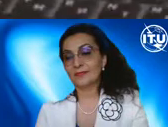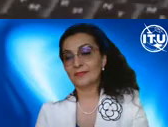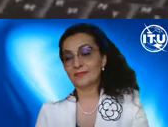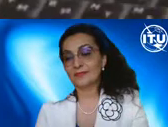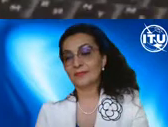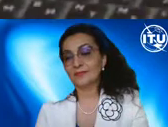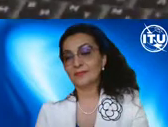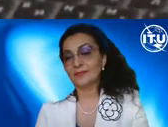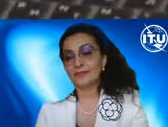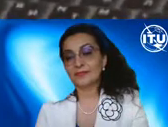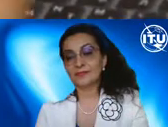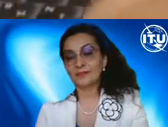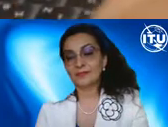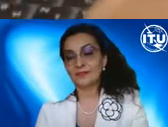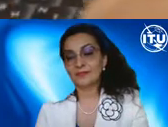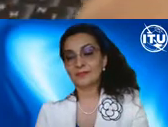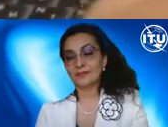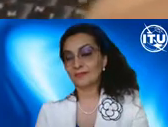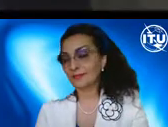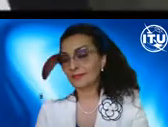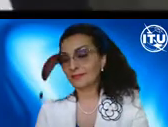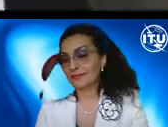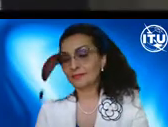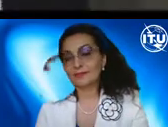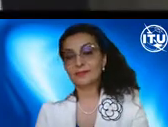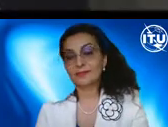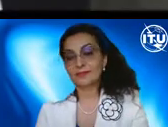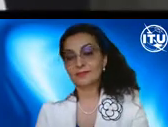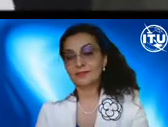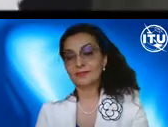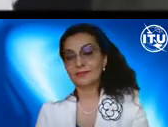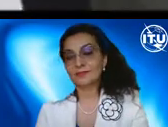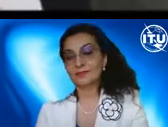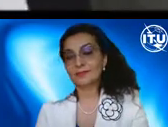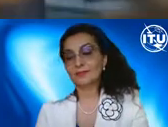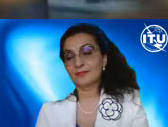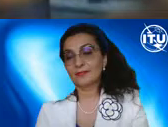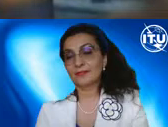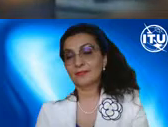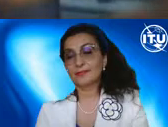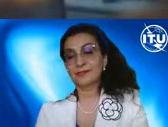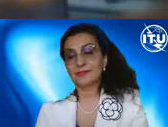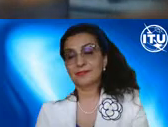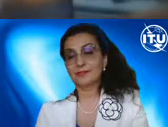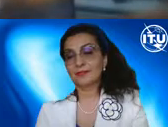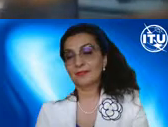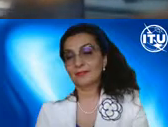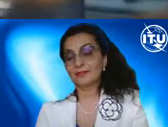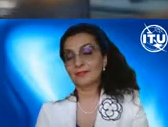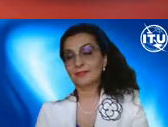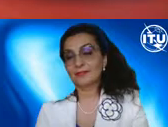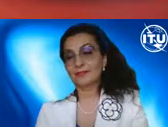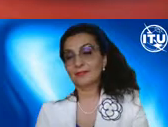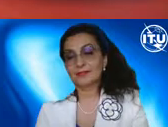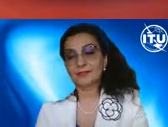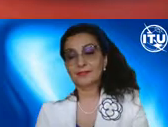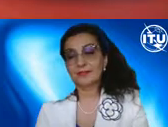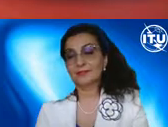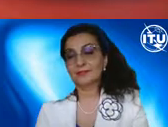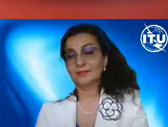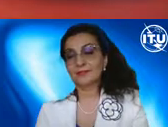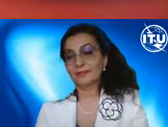are increasingly becoming more dependent on ICTs as their primary medium for information, employment,